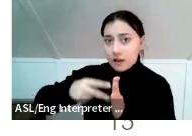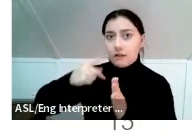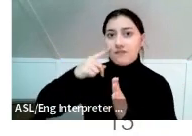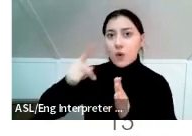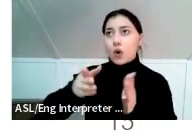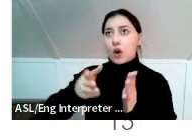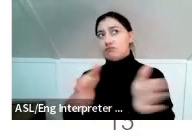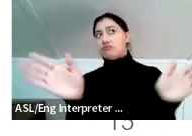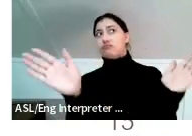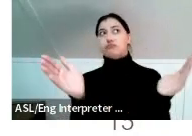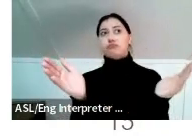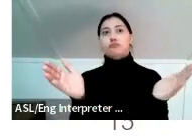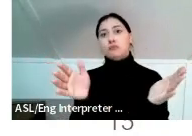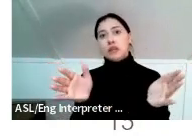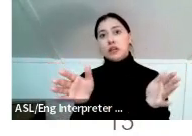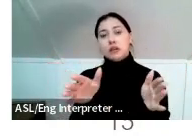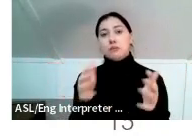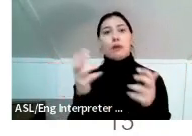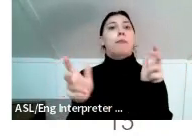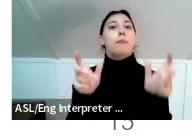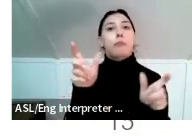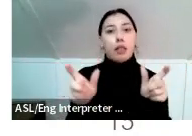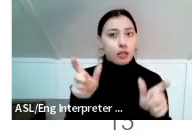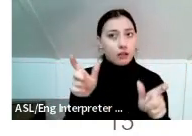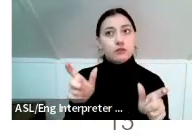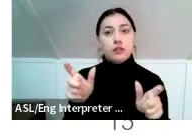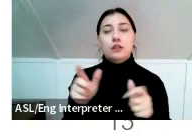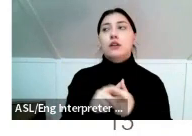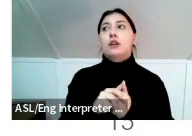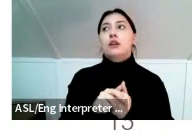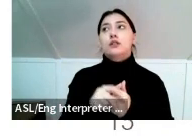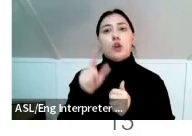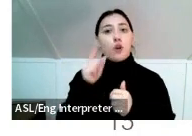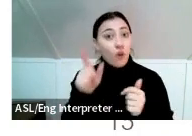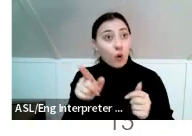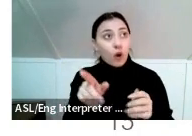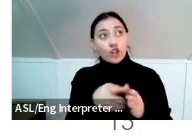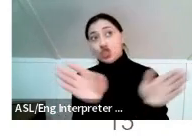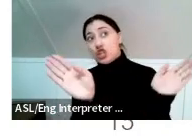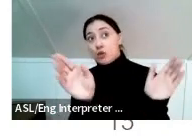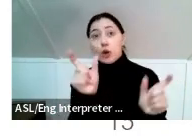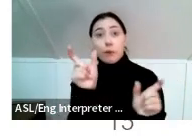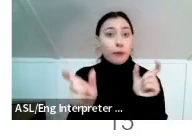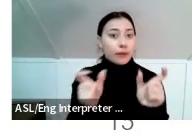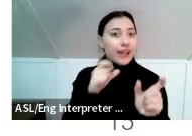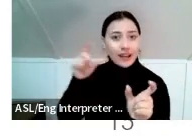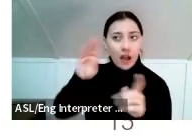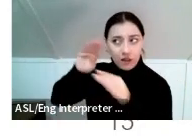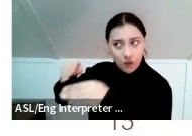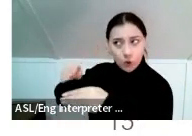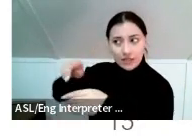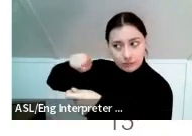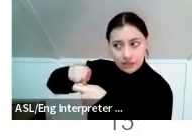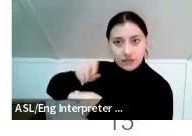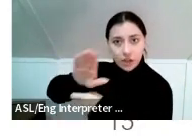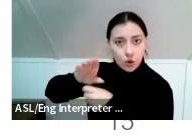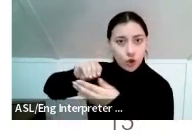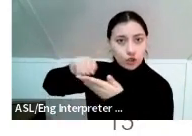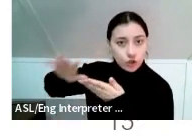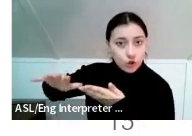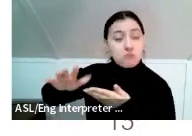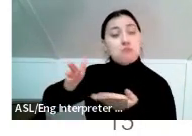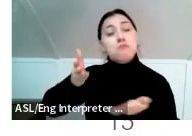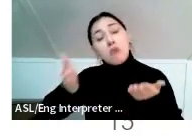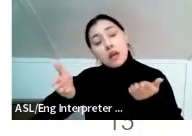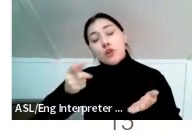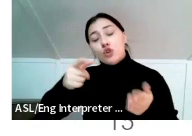cultural affiliate definition, so it's for the general public rather than your own students, you might be able to apply